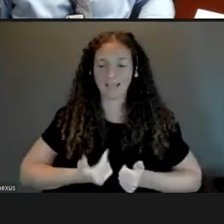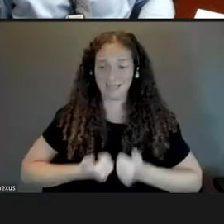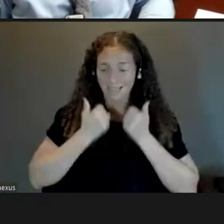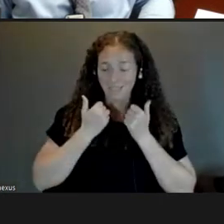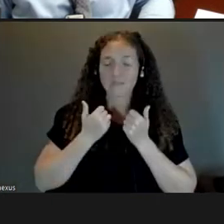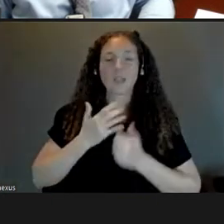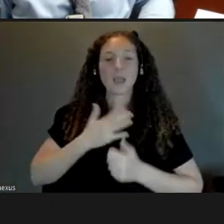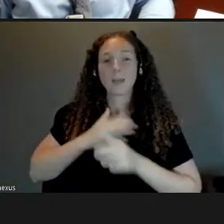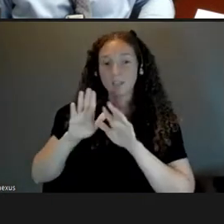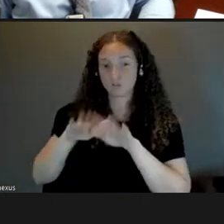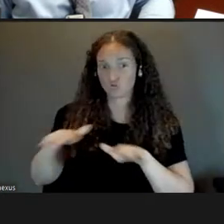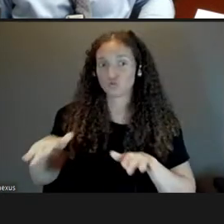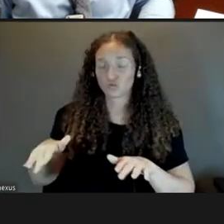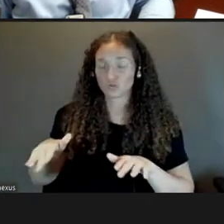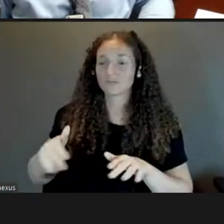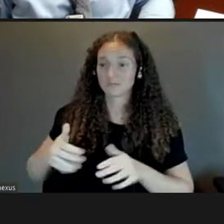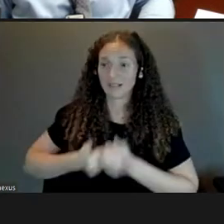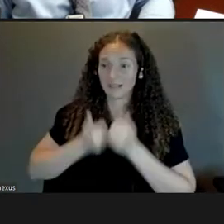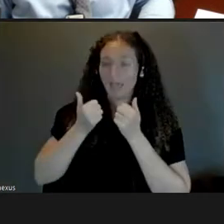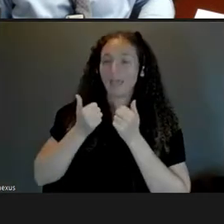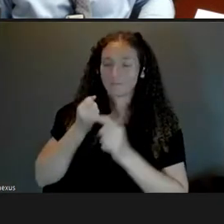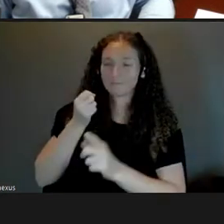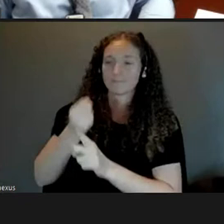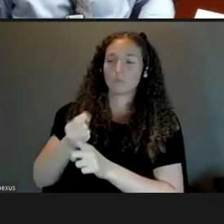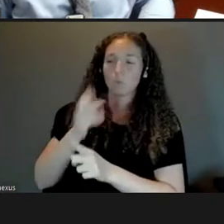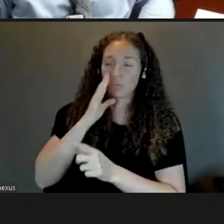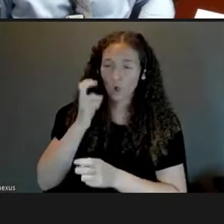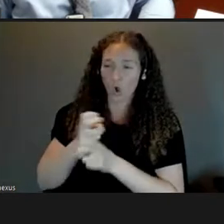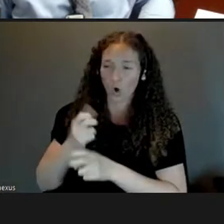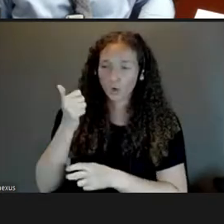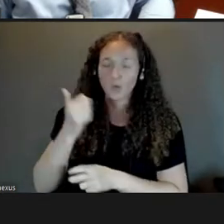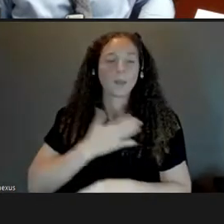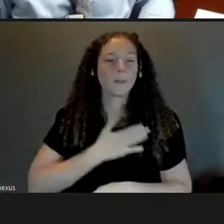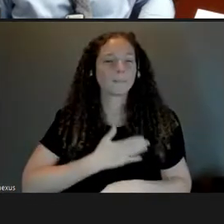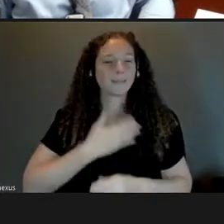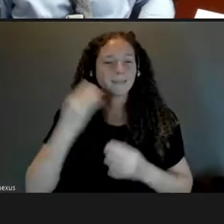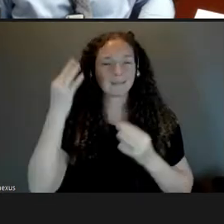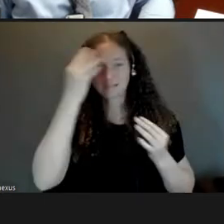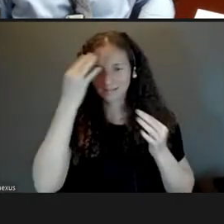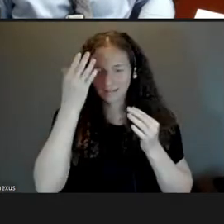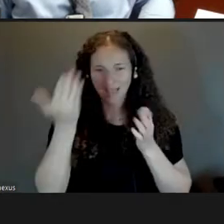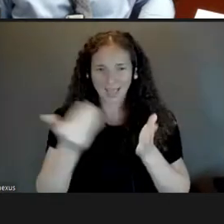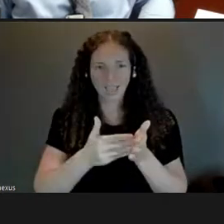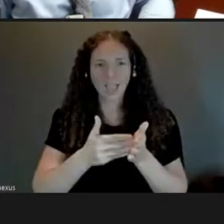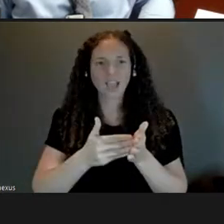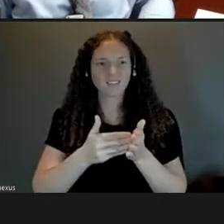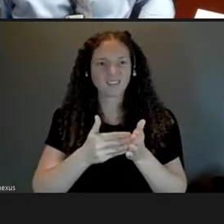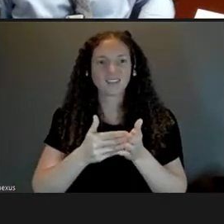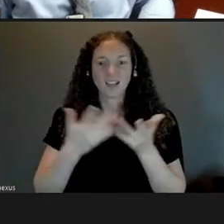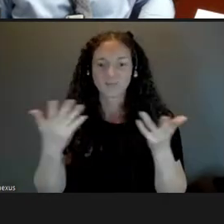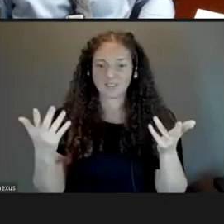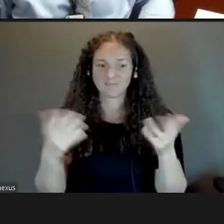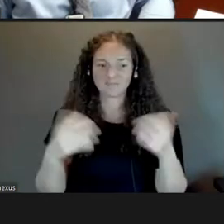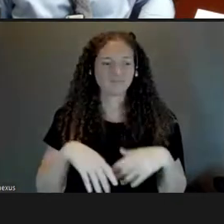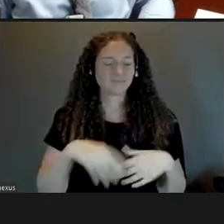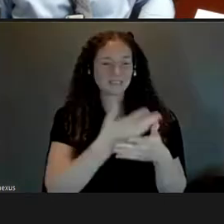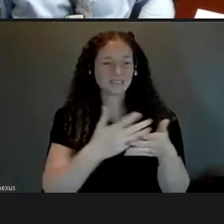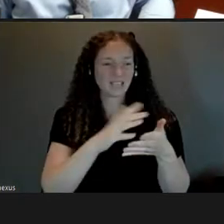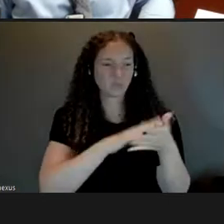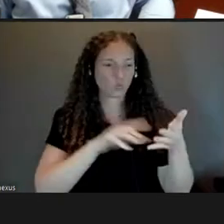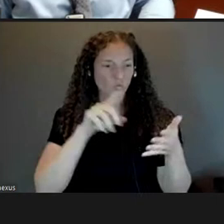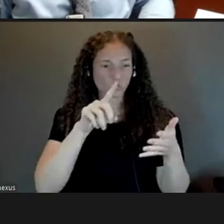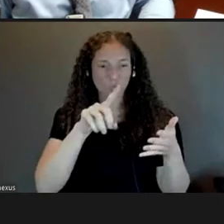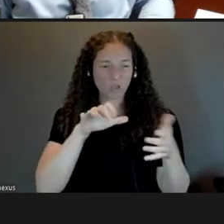Please consider strongly the significance of leaving this 100-year reputation strongly intact and